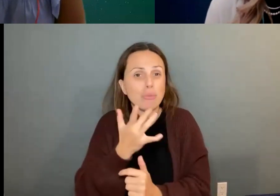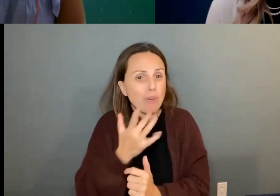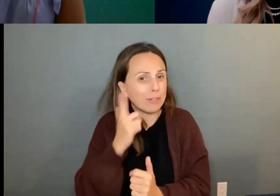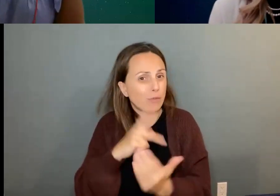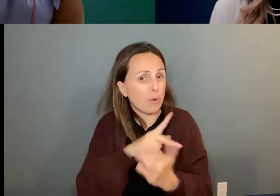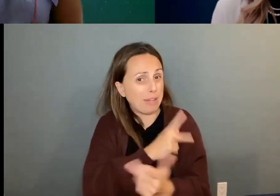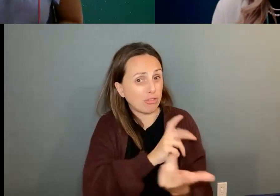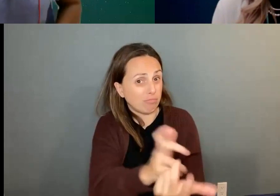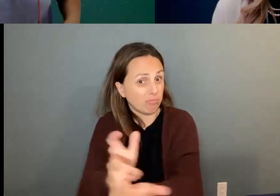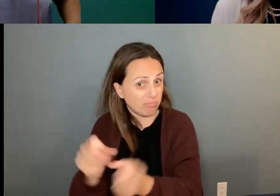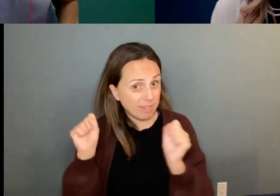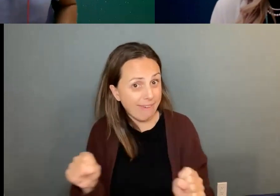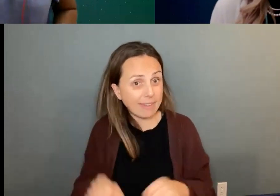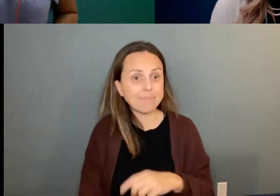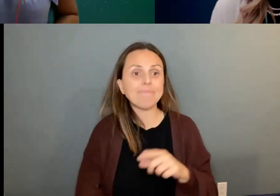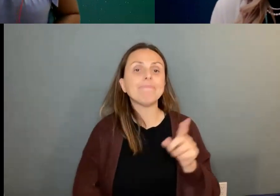patients?